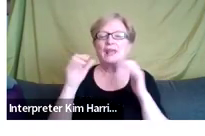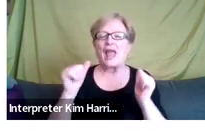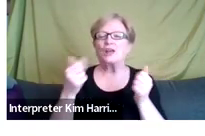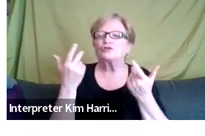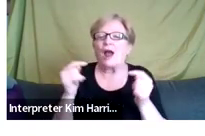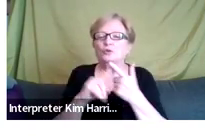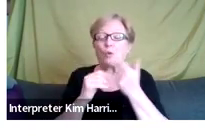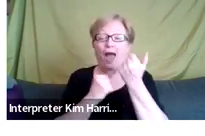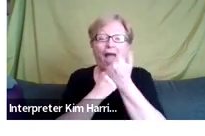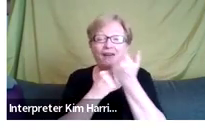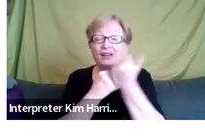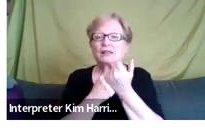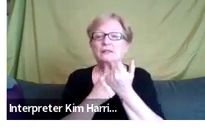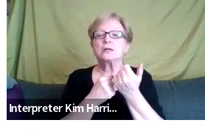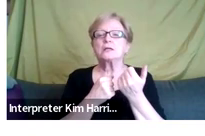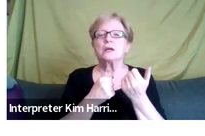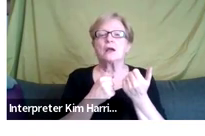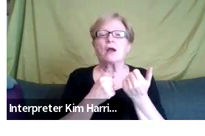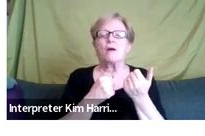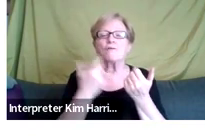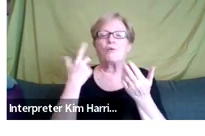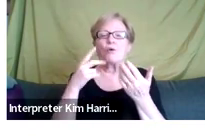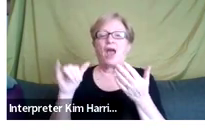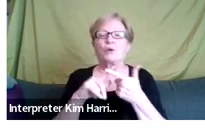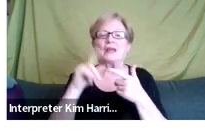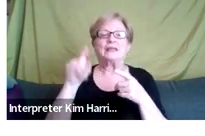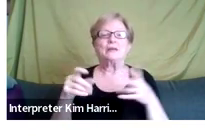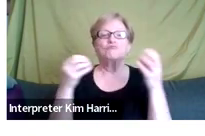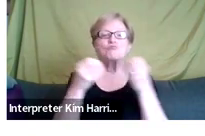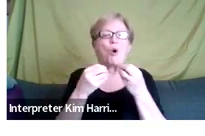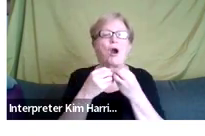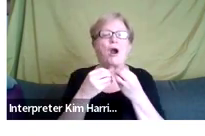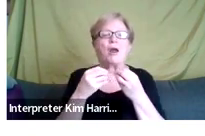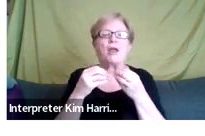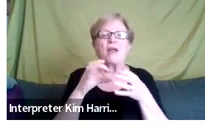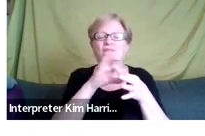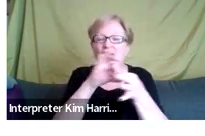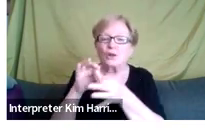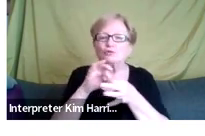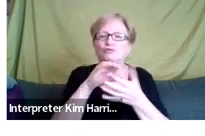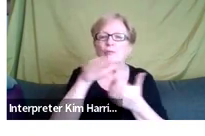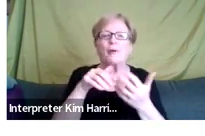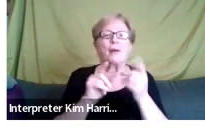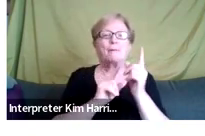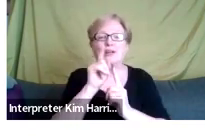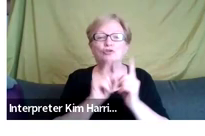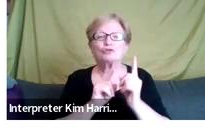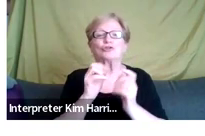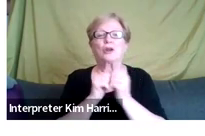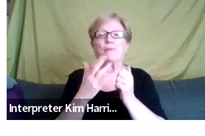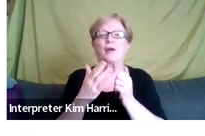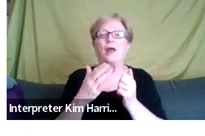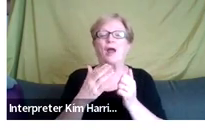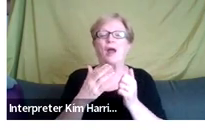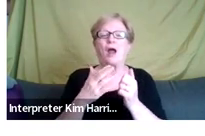for, as well as that we need more fellowship, mentorship, apprenticeship programs,